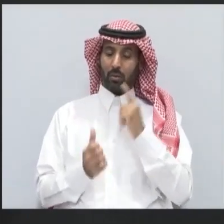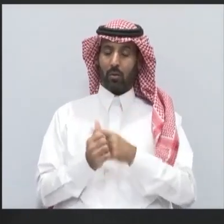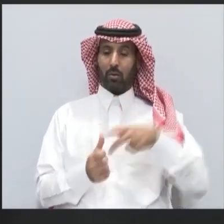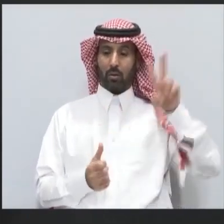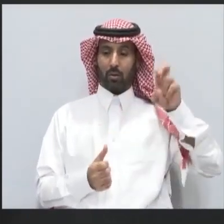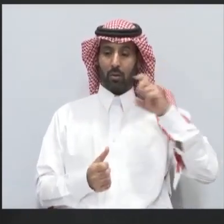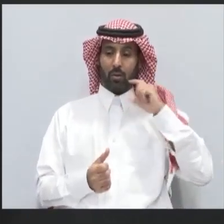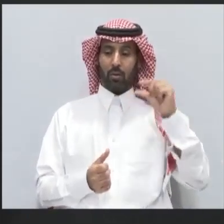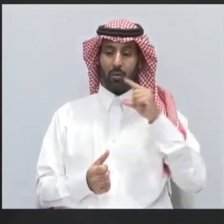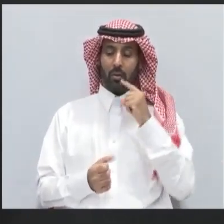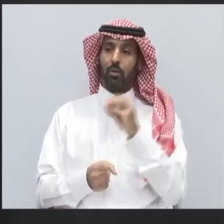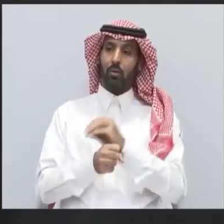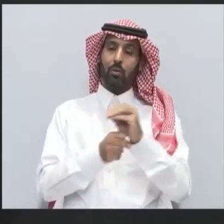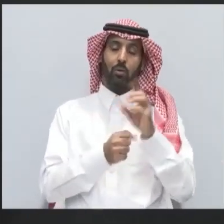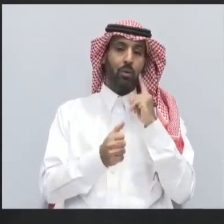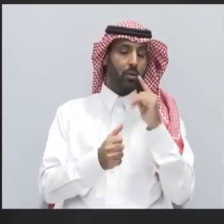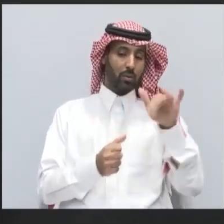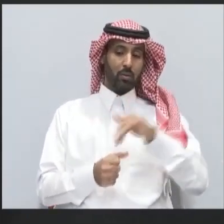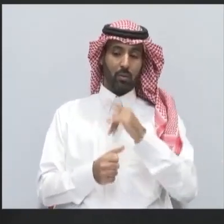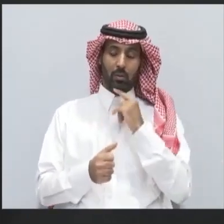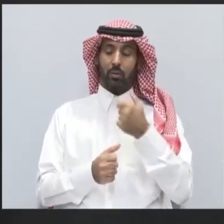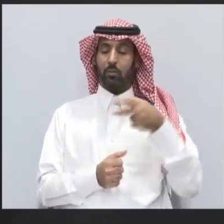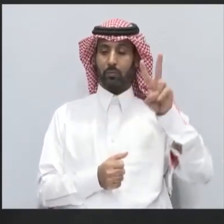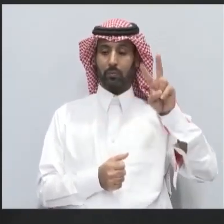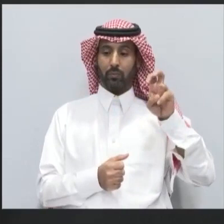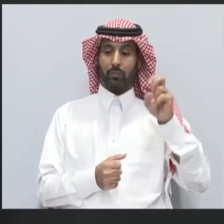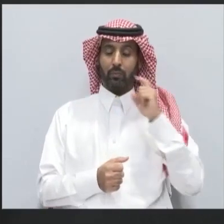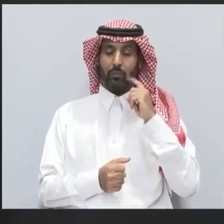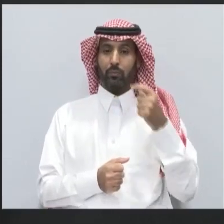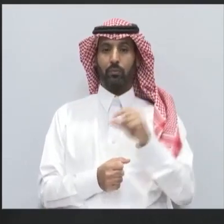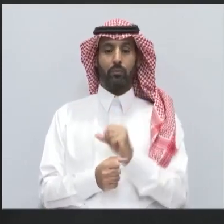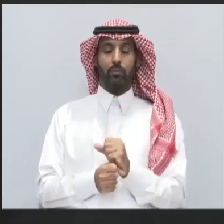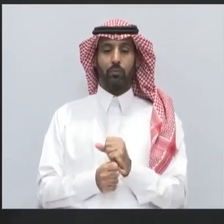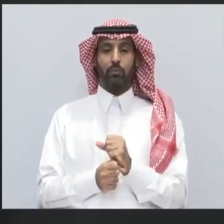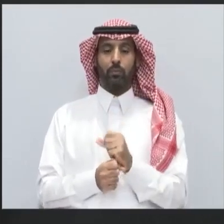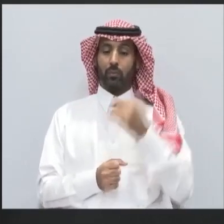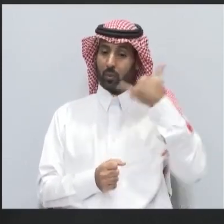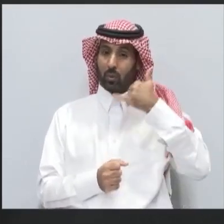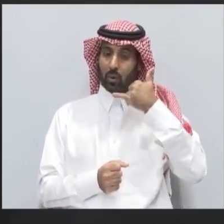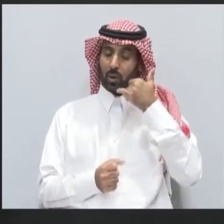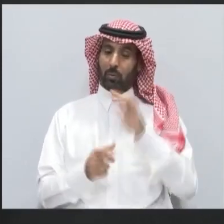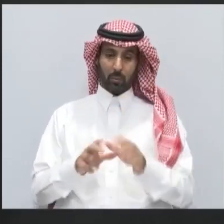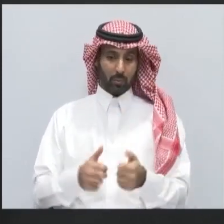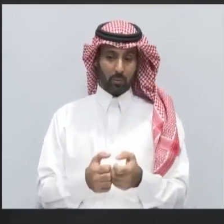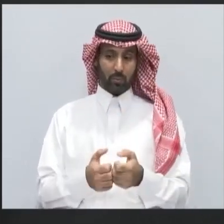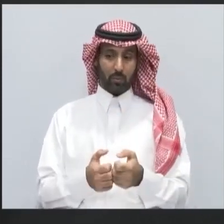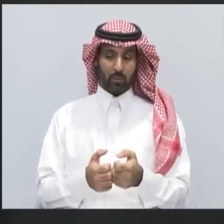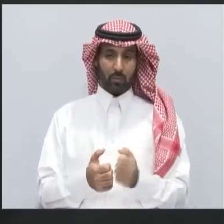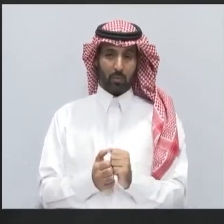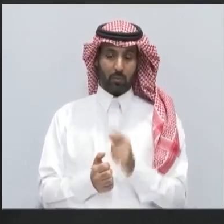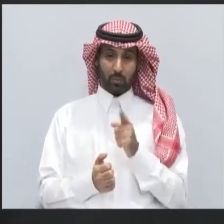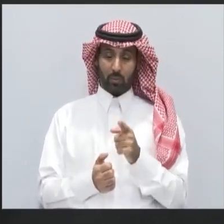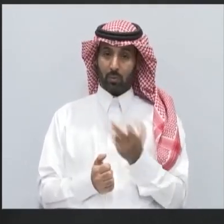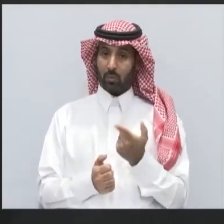minutes. You want to tell him that you will be there in 20 minutes. Do you call him or do you text him? So this is